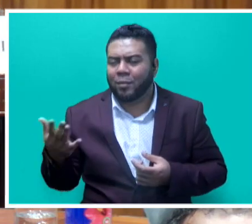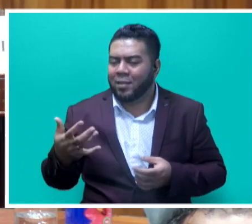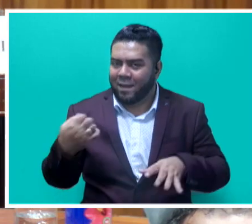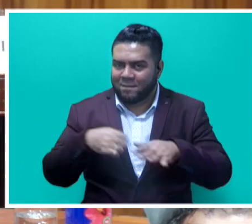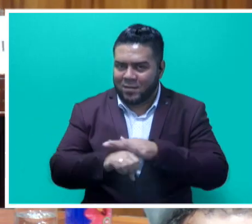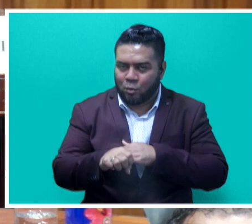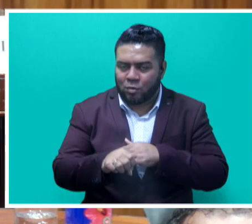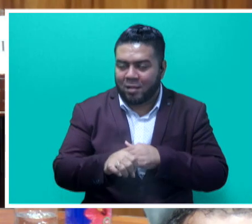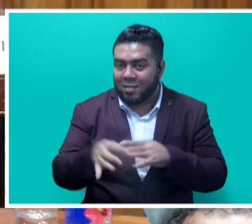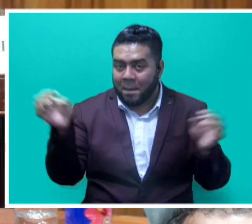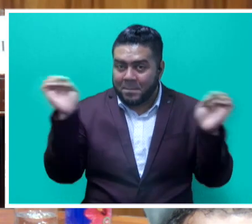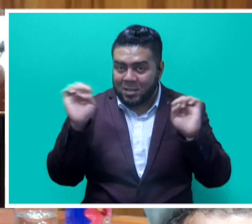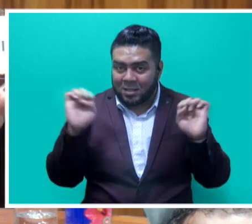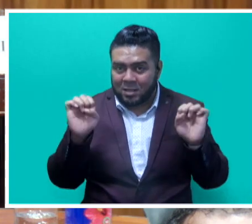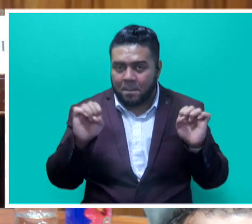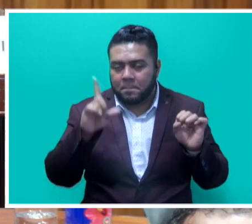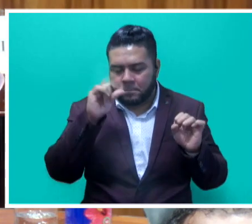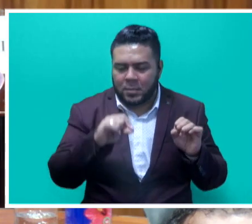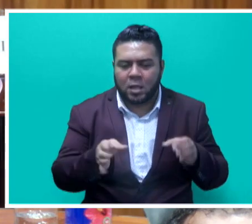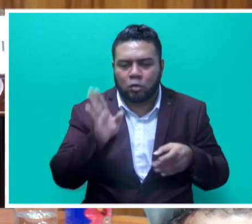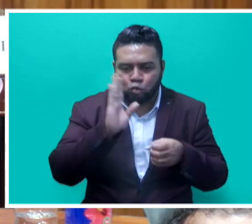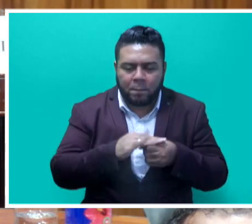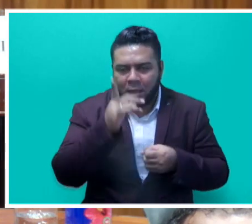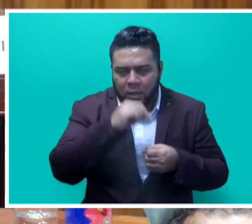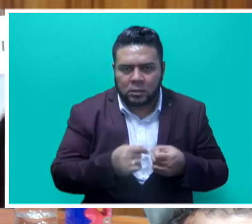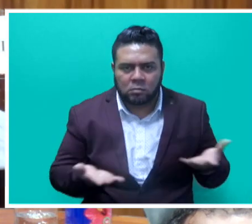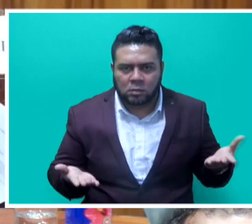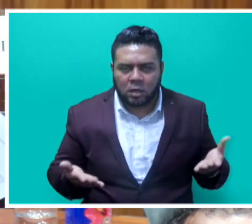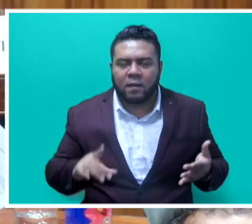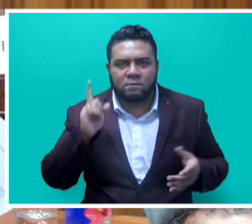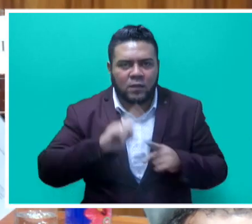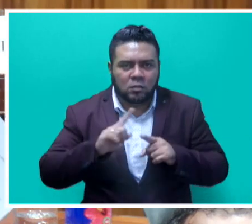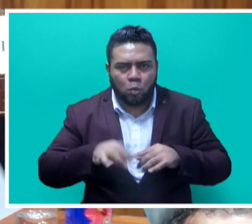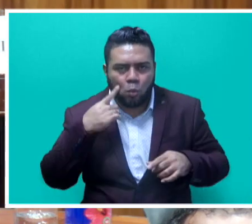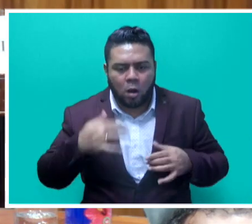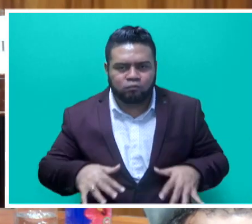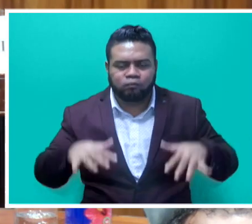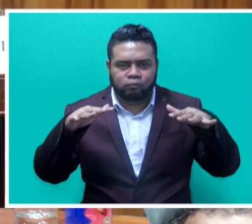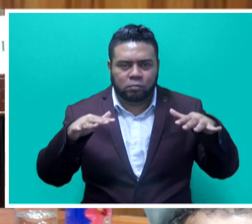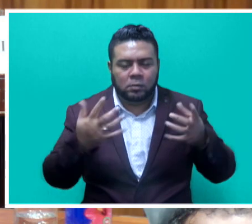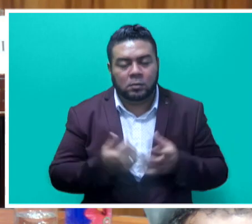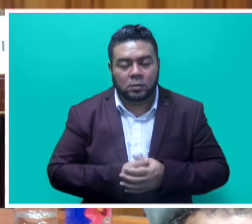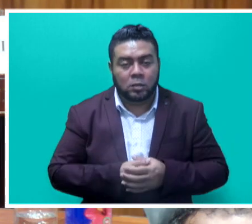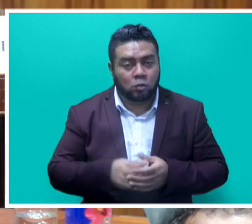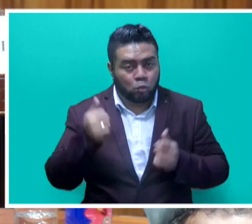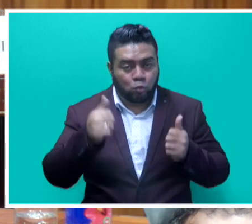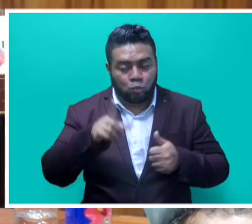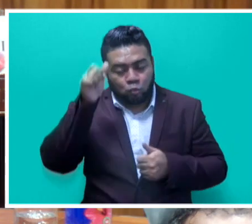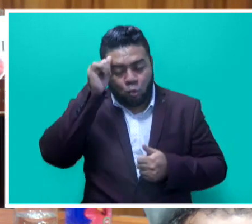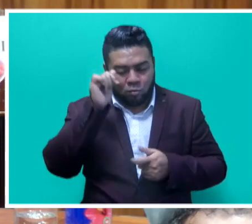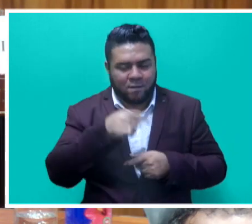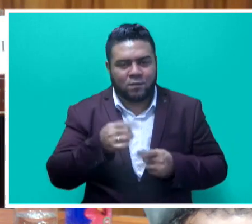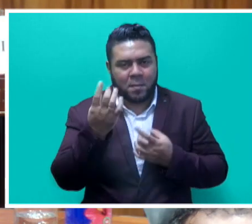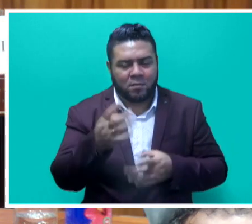evacuees during the emergencies may be trapped in fast rising water situations. Mr. Speaker, since the